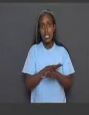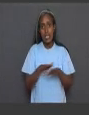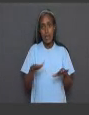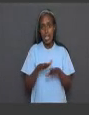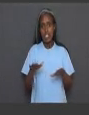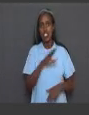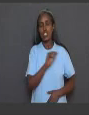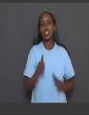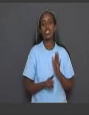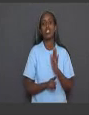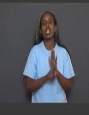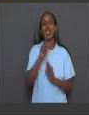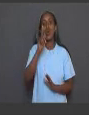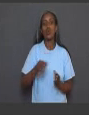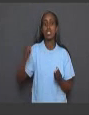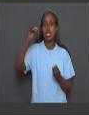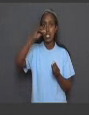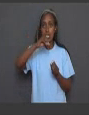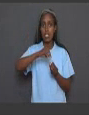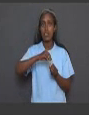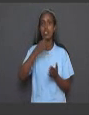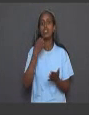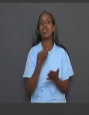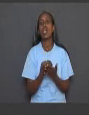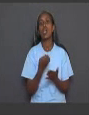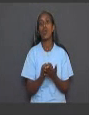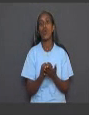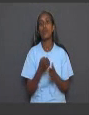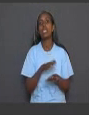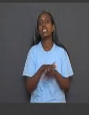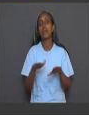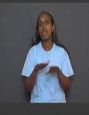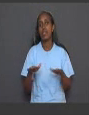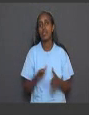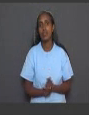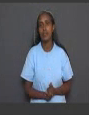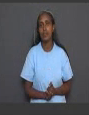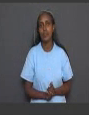Stabilization and growth increases economic stability.